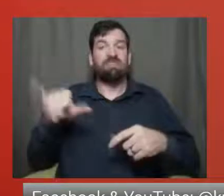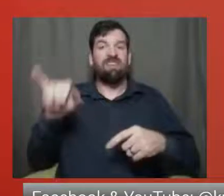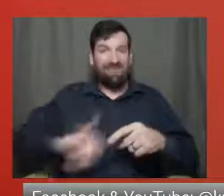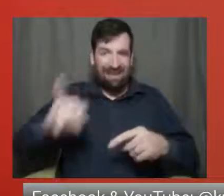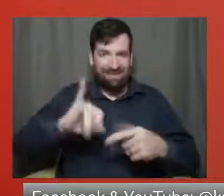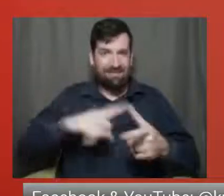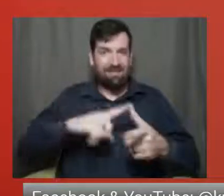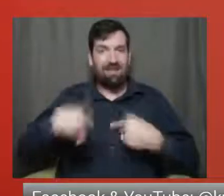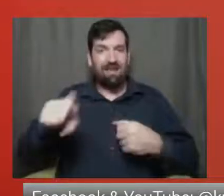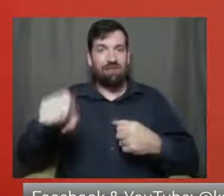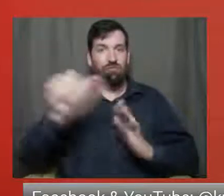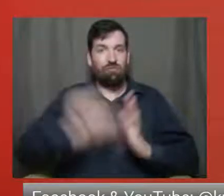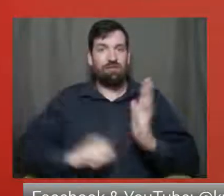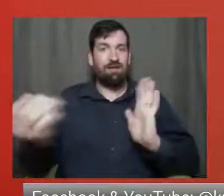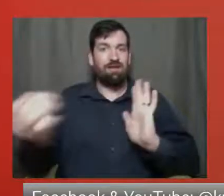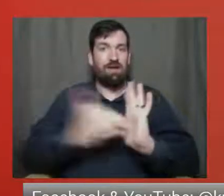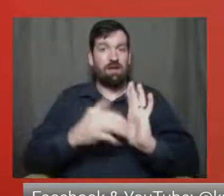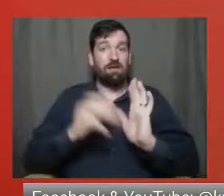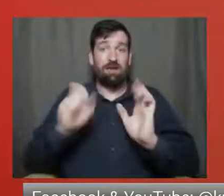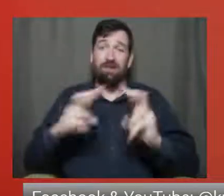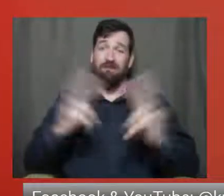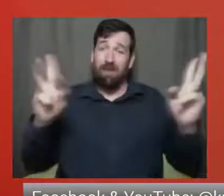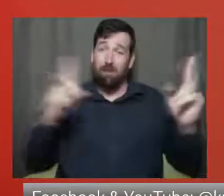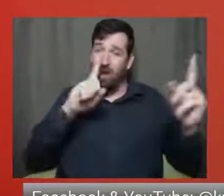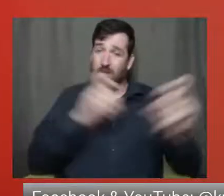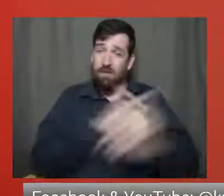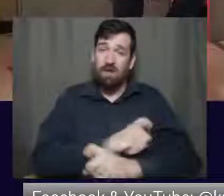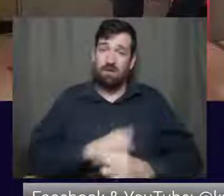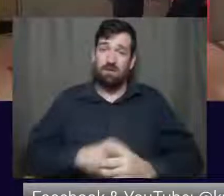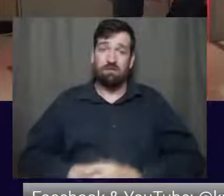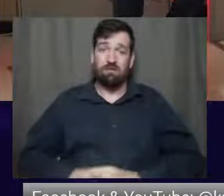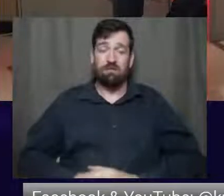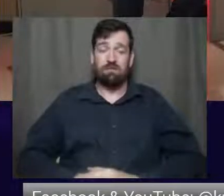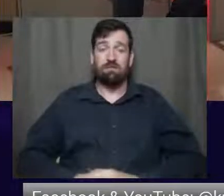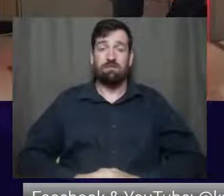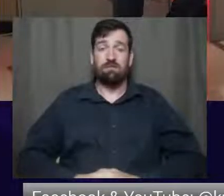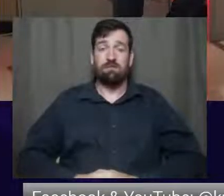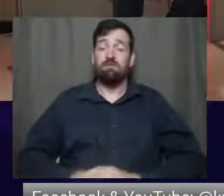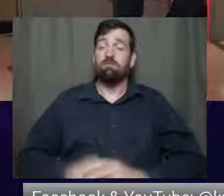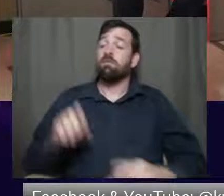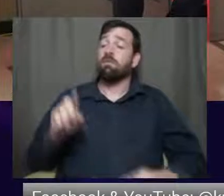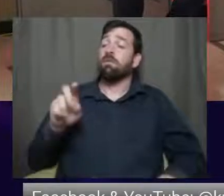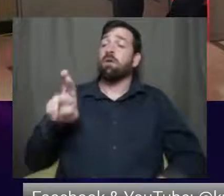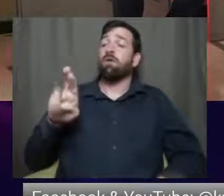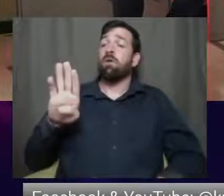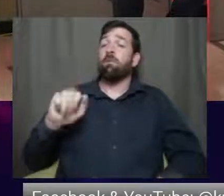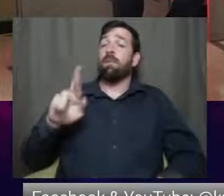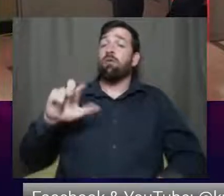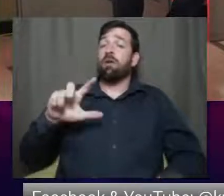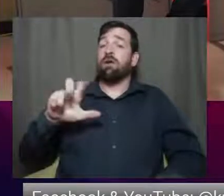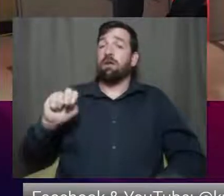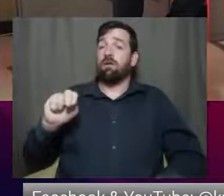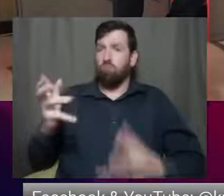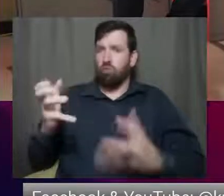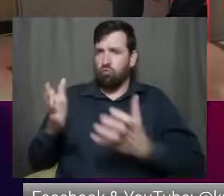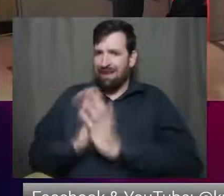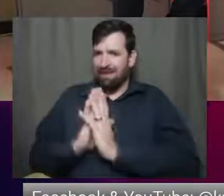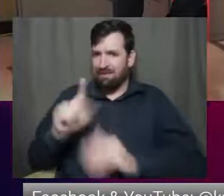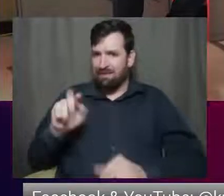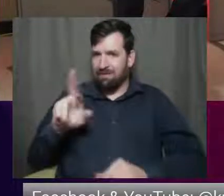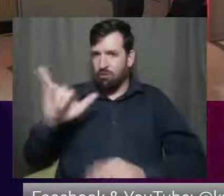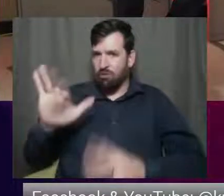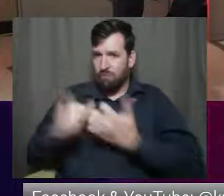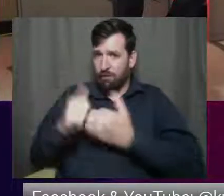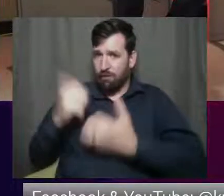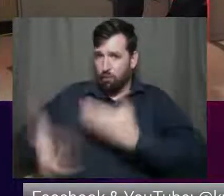to take it out, which can be very complicated the longer it's been in. Dr. Berrigan, I wanted to ask Terry how he's doing now, so I'm going to ask you how